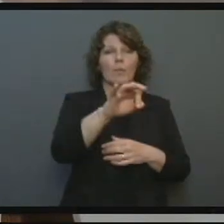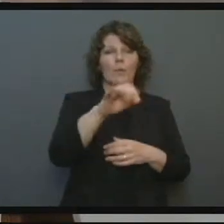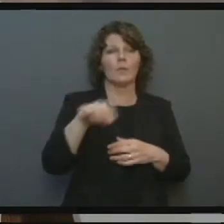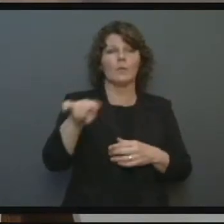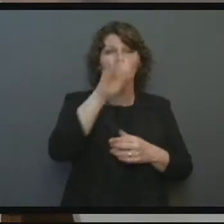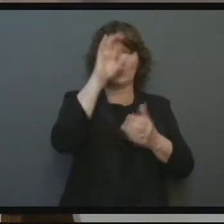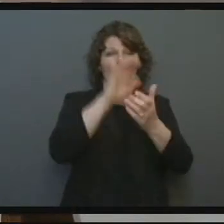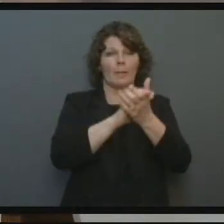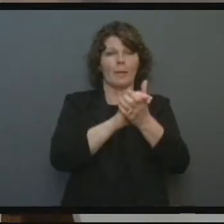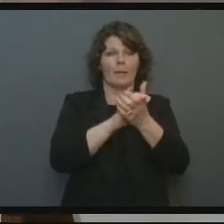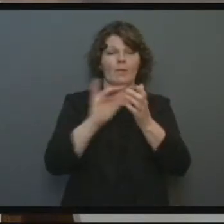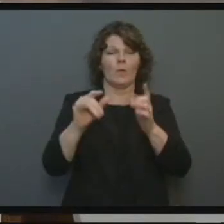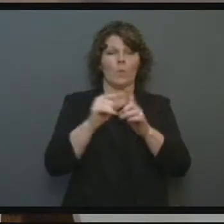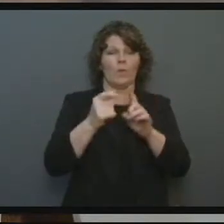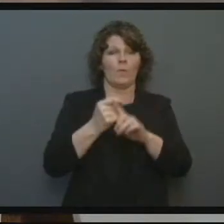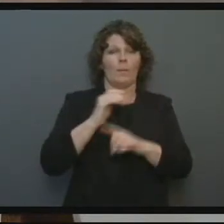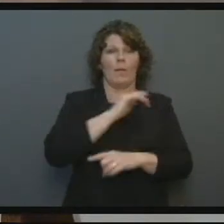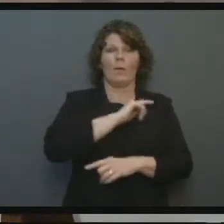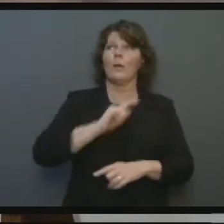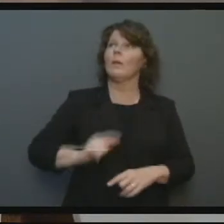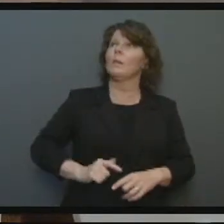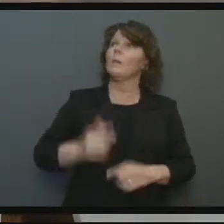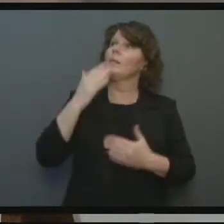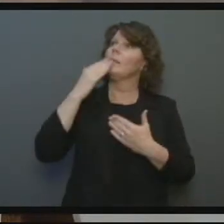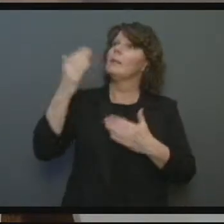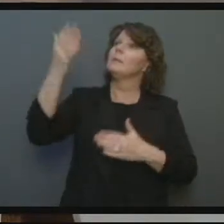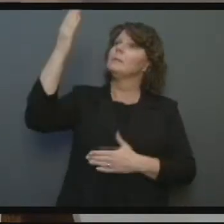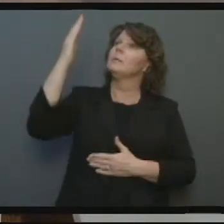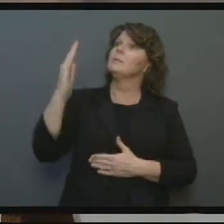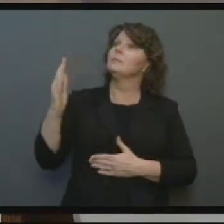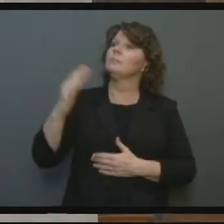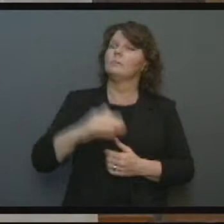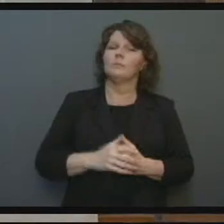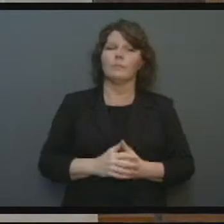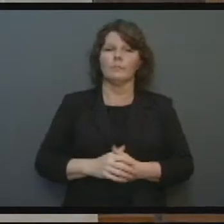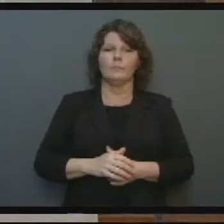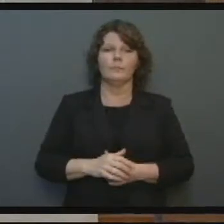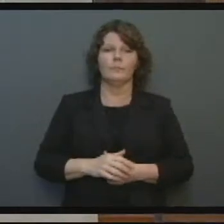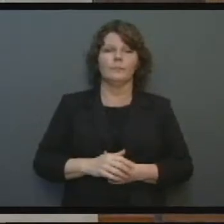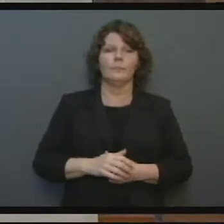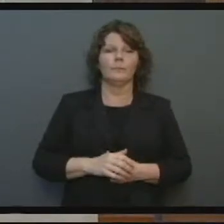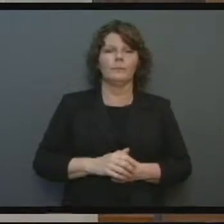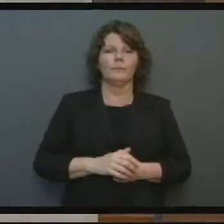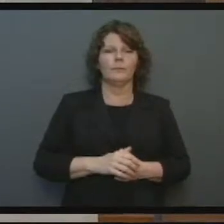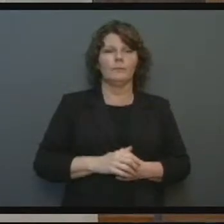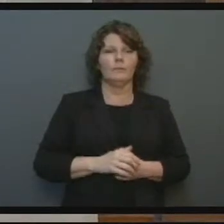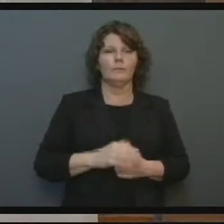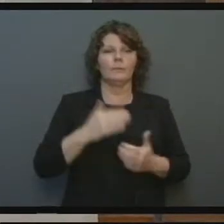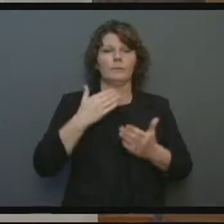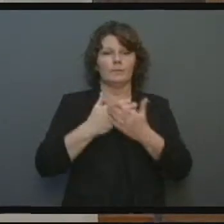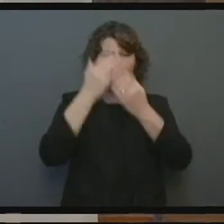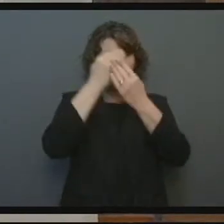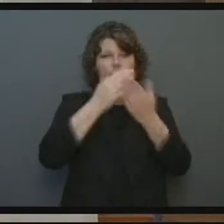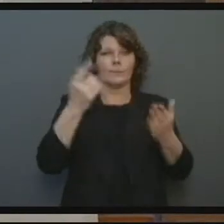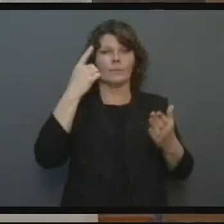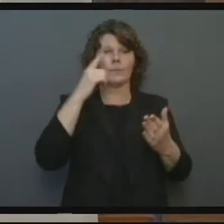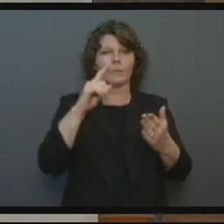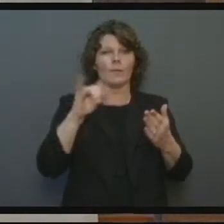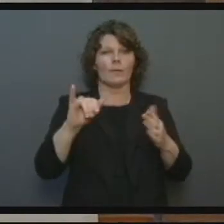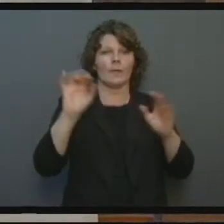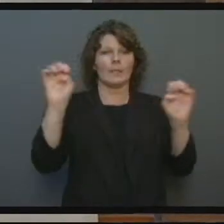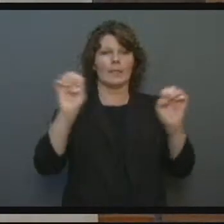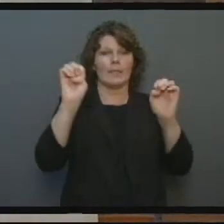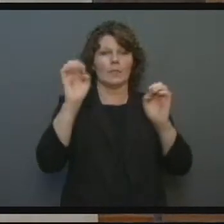believed. This is the word of the Lord. Thanks be to God. The Holy Gospel for this Easter Sunday is according